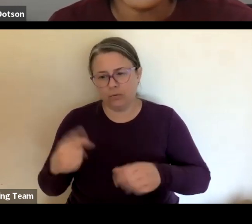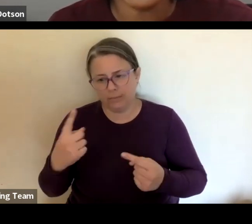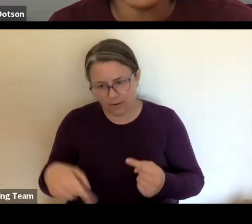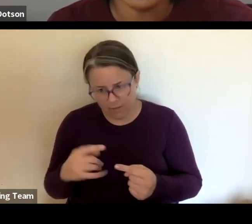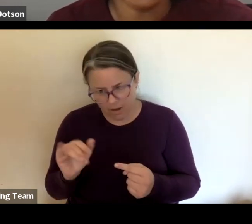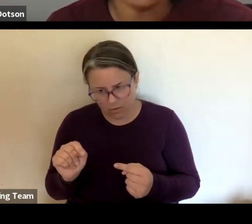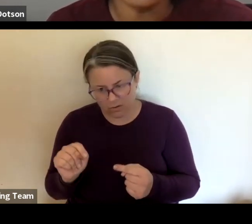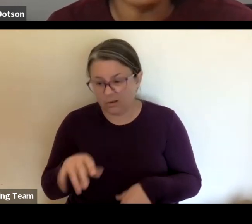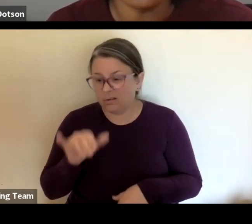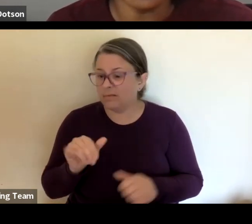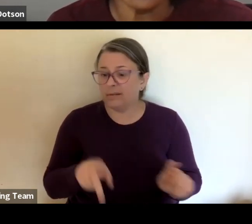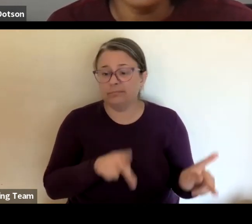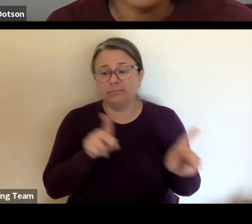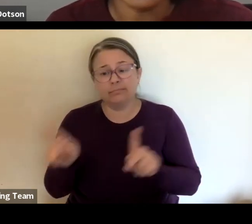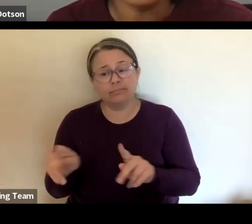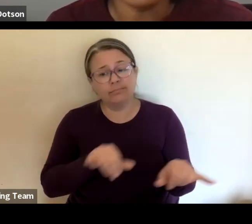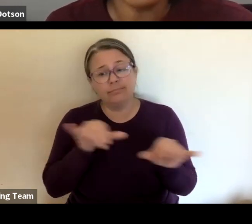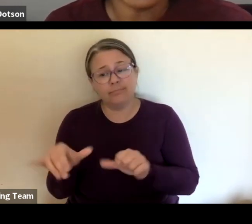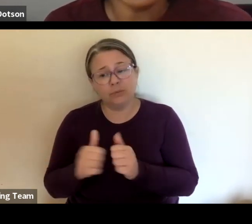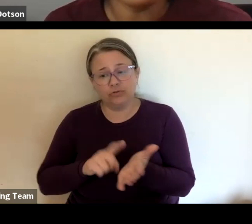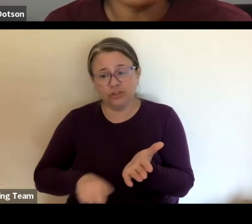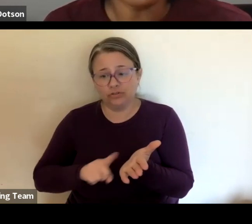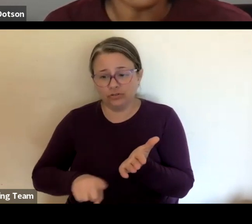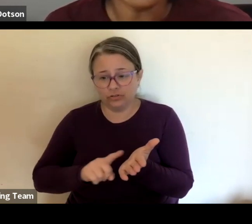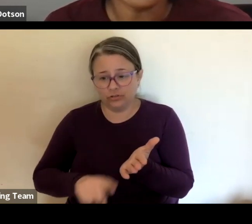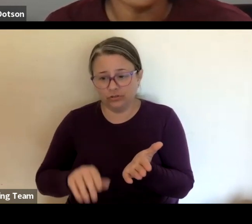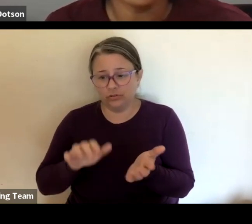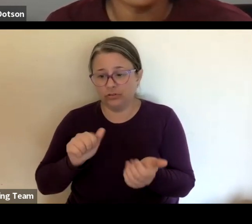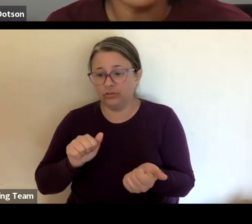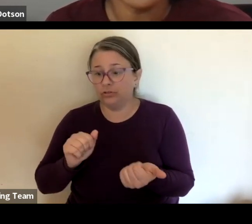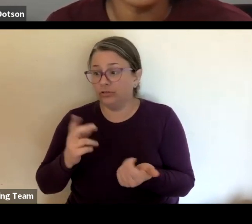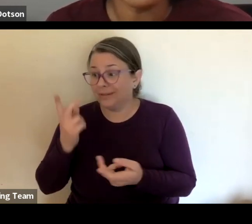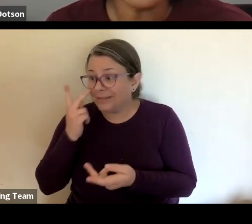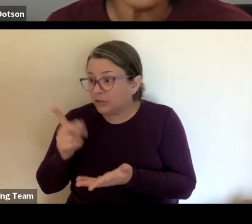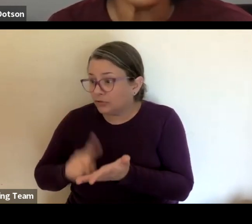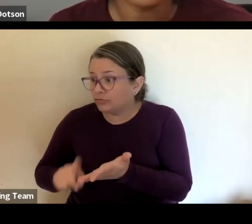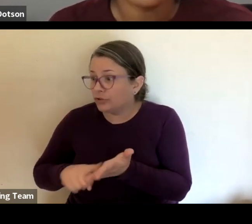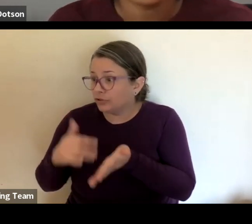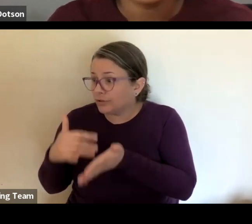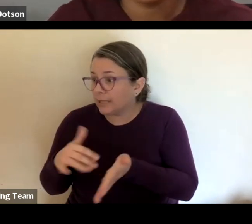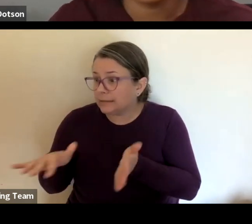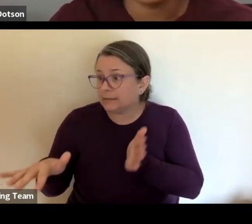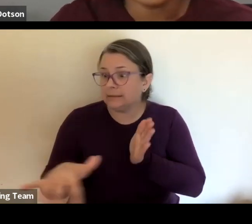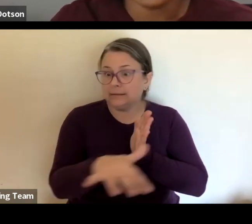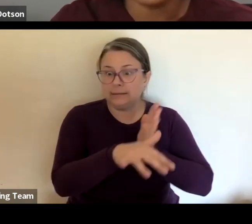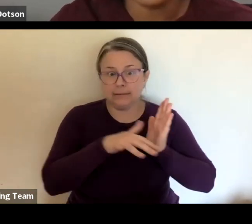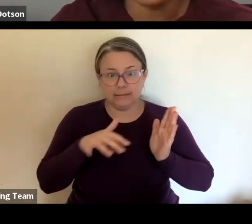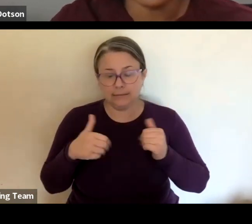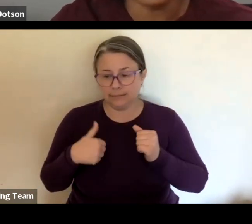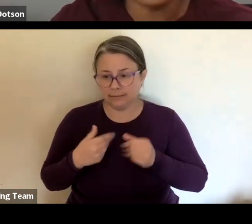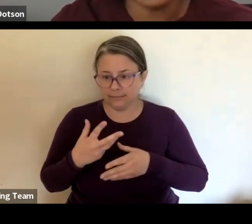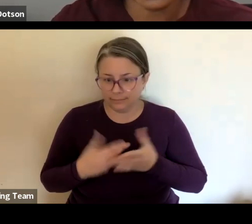done more. And so, as I said, I see it as ethical and moral prerogative on our part to do what we can about